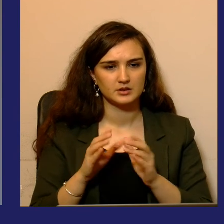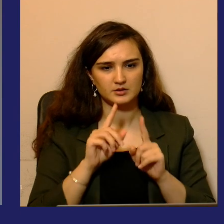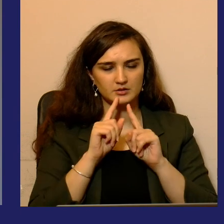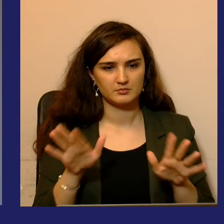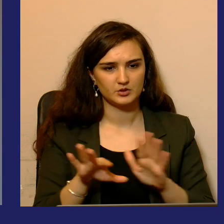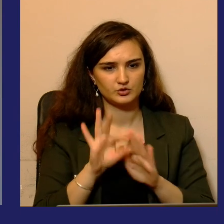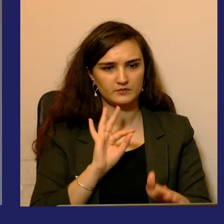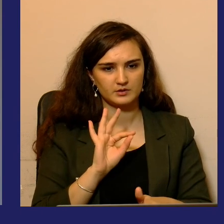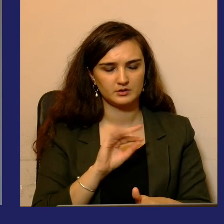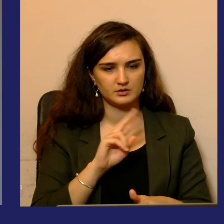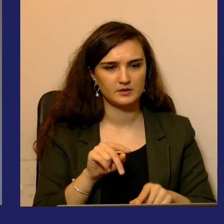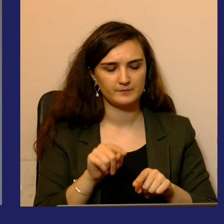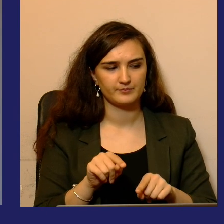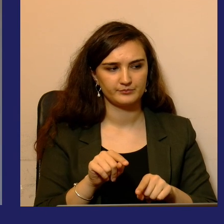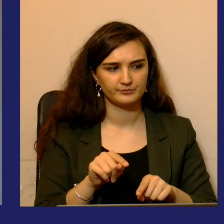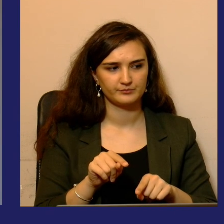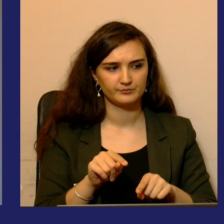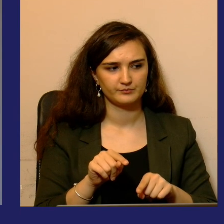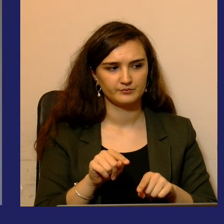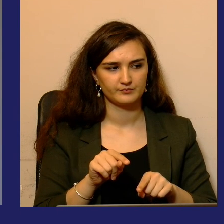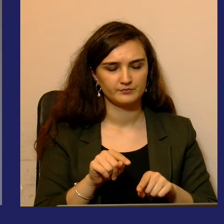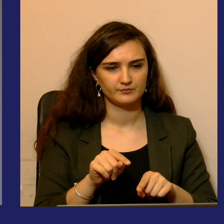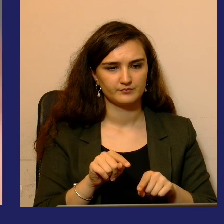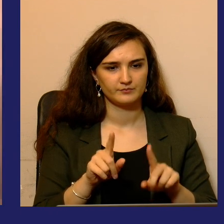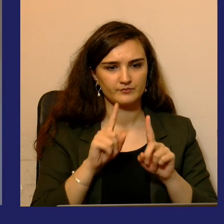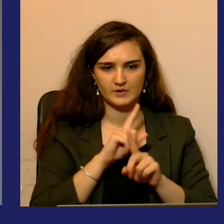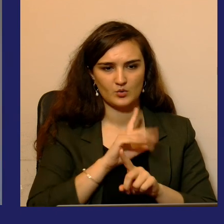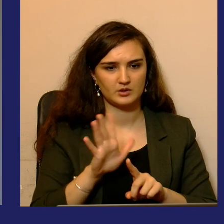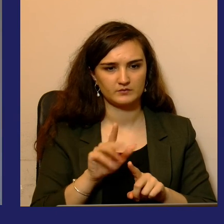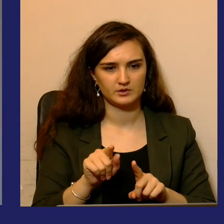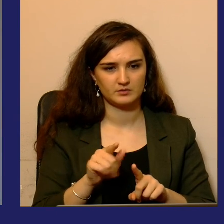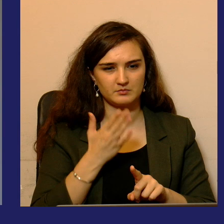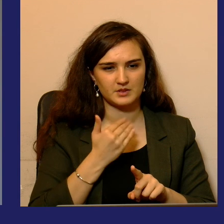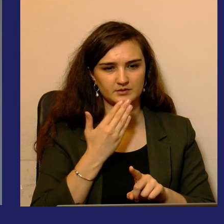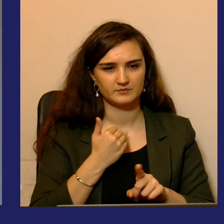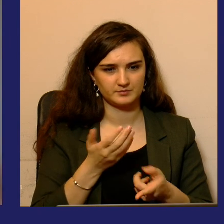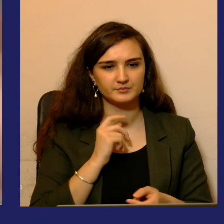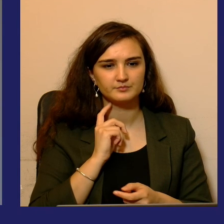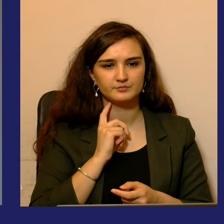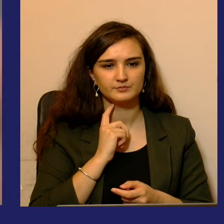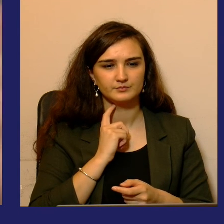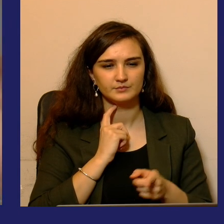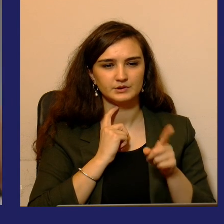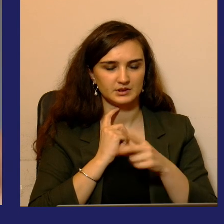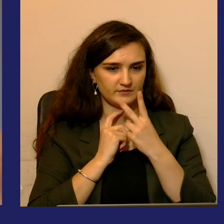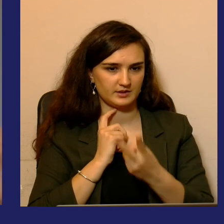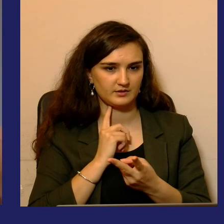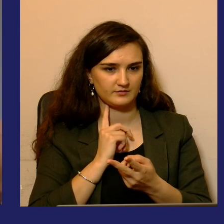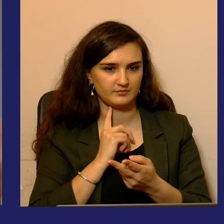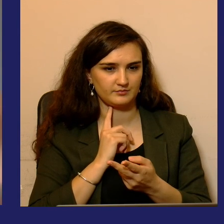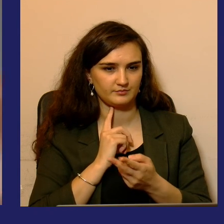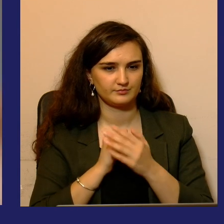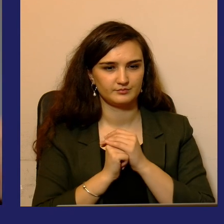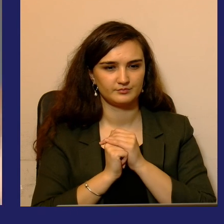them coming to that on their own. So I think that's kind of how I see it. And again, I come back to the